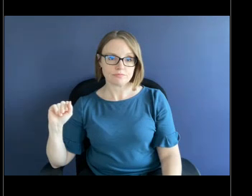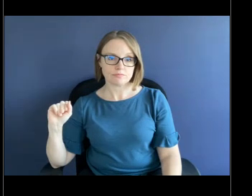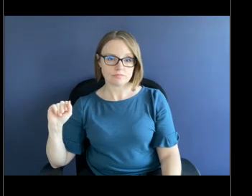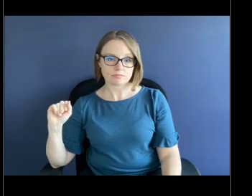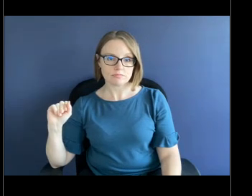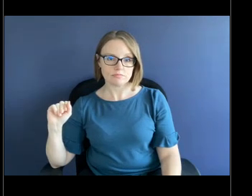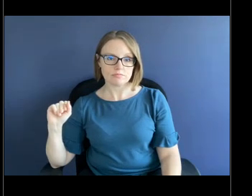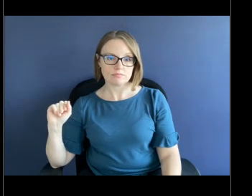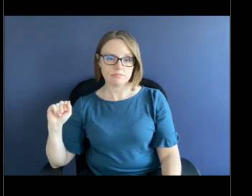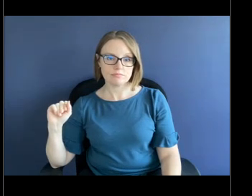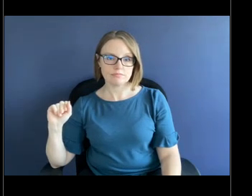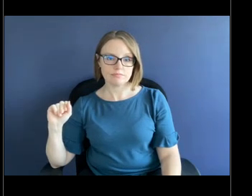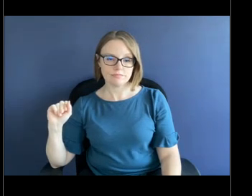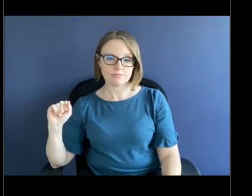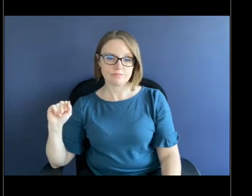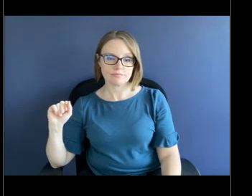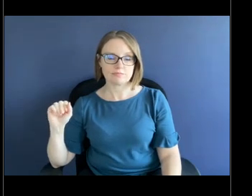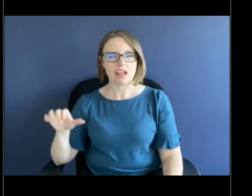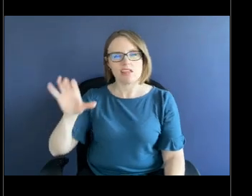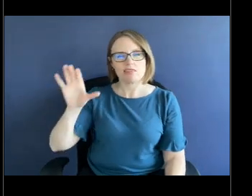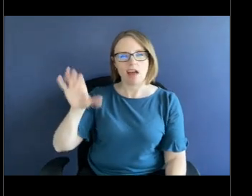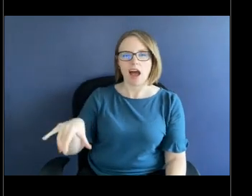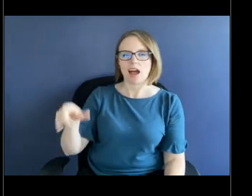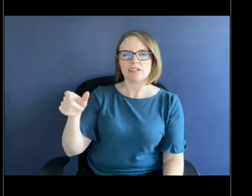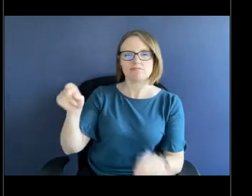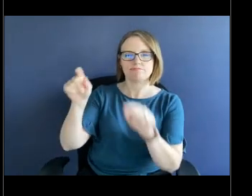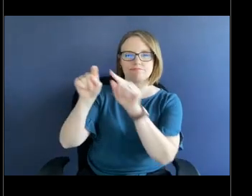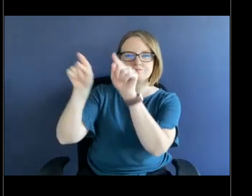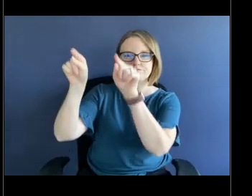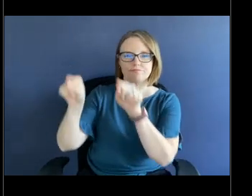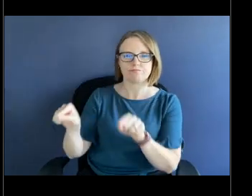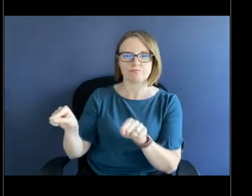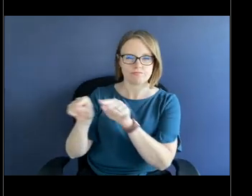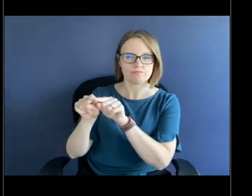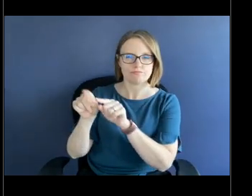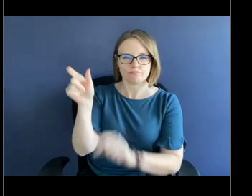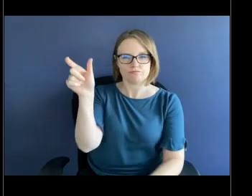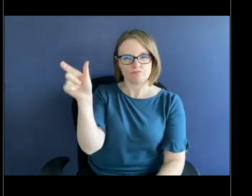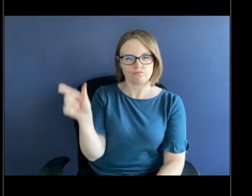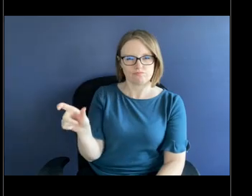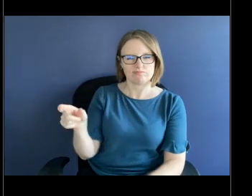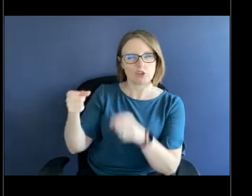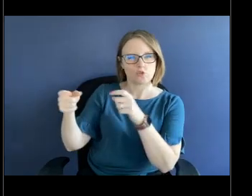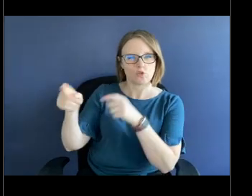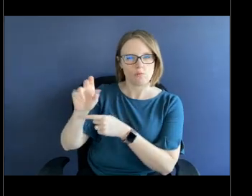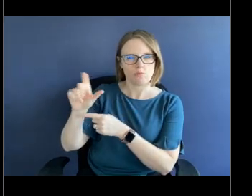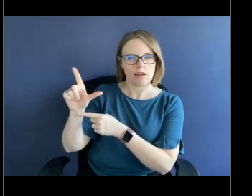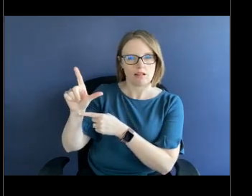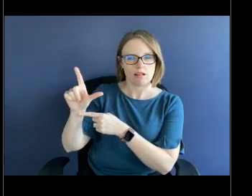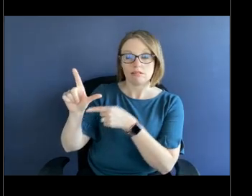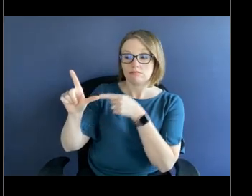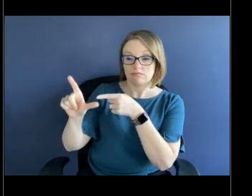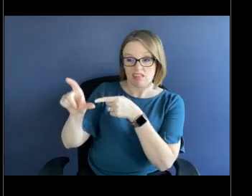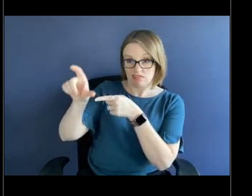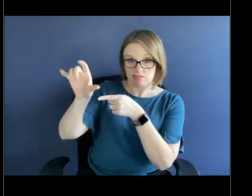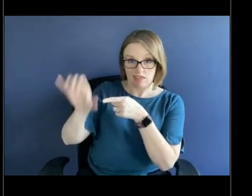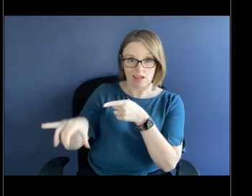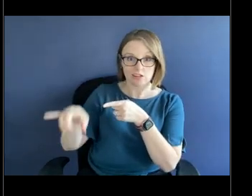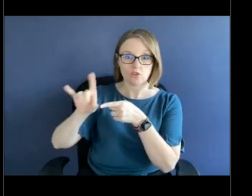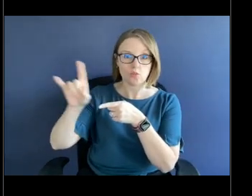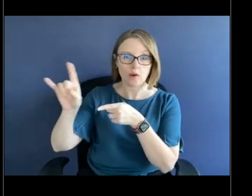The GoToWebinar control panel. The GoToWebinar control panel is where you will control